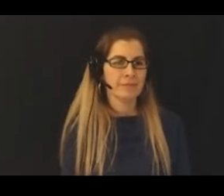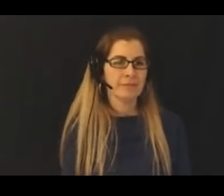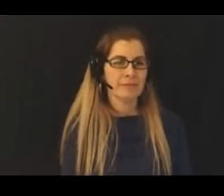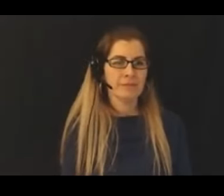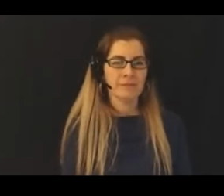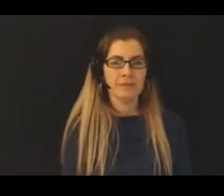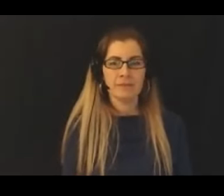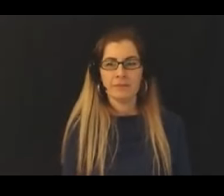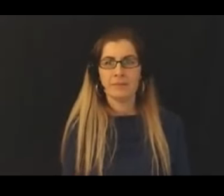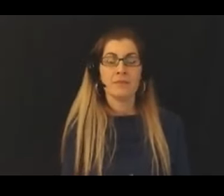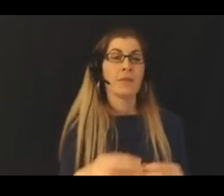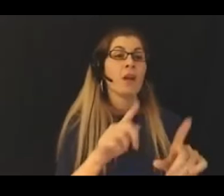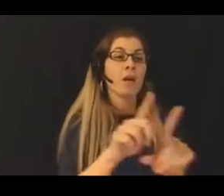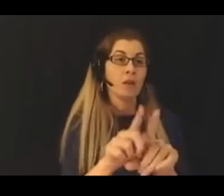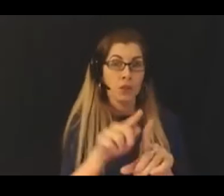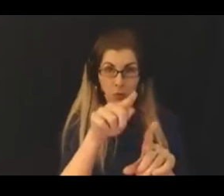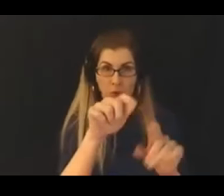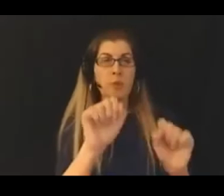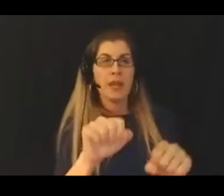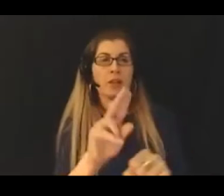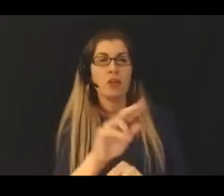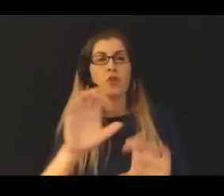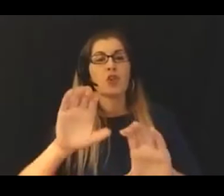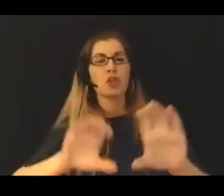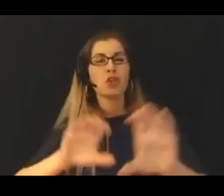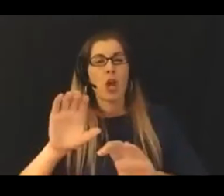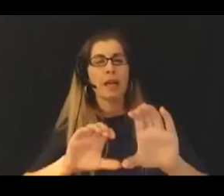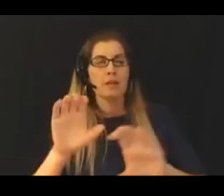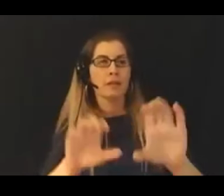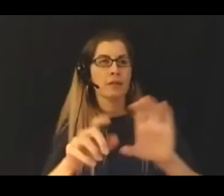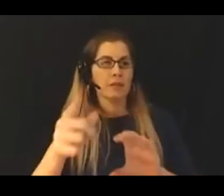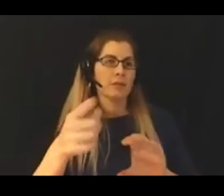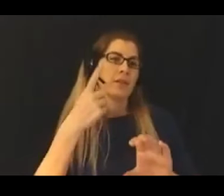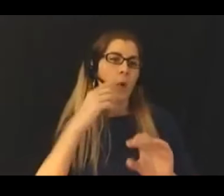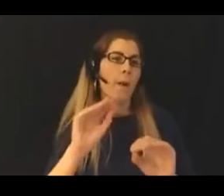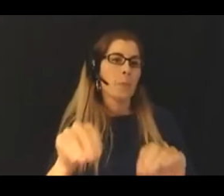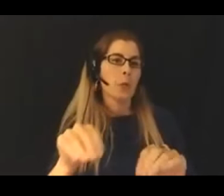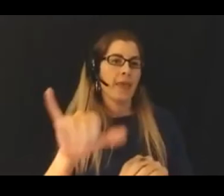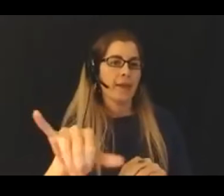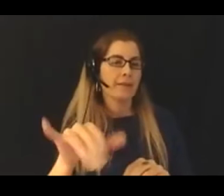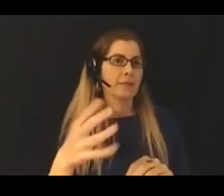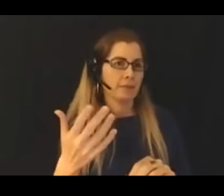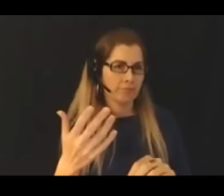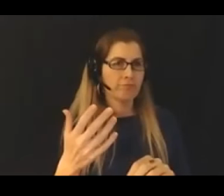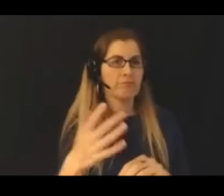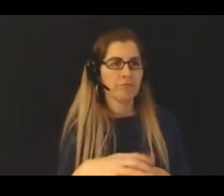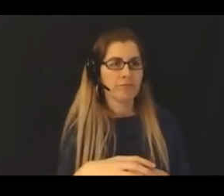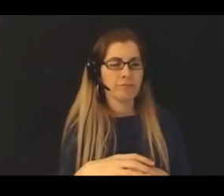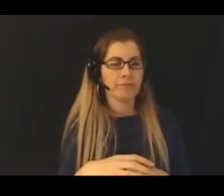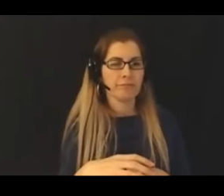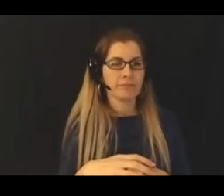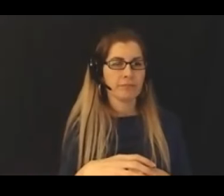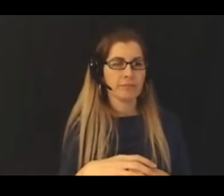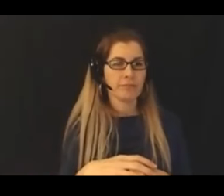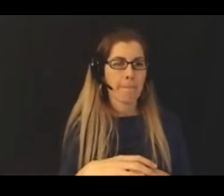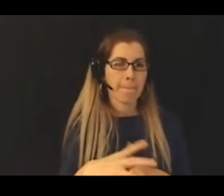And as a reminder, you can use your chat function for dropping that into, for bringing it up to the